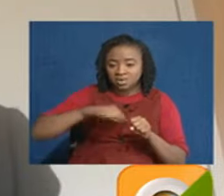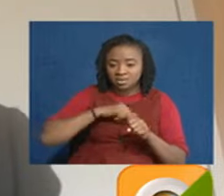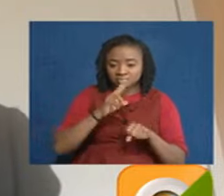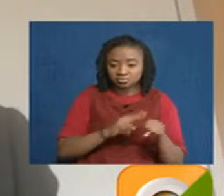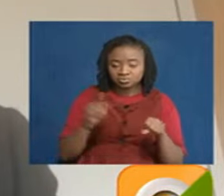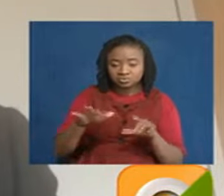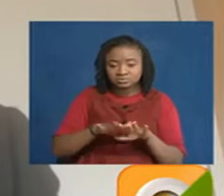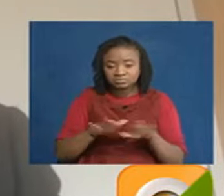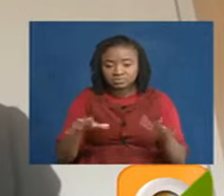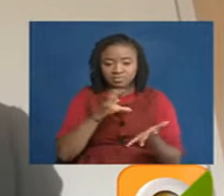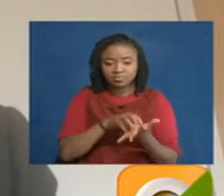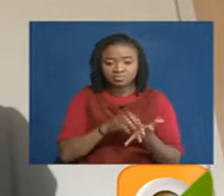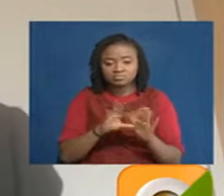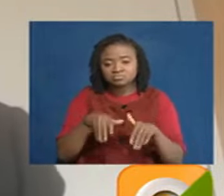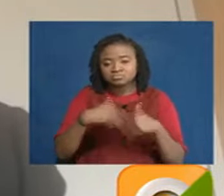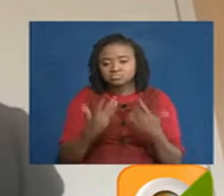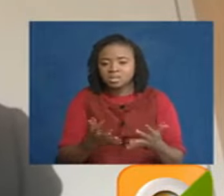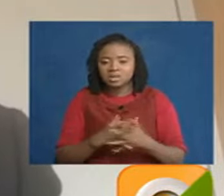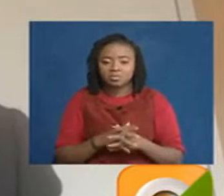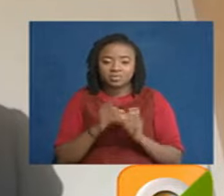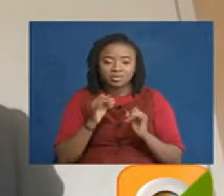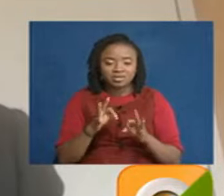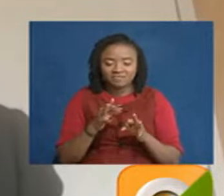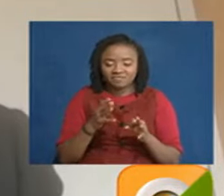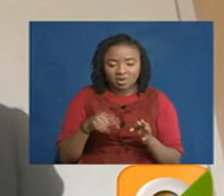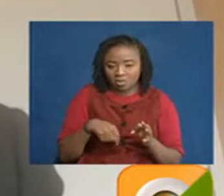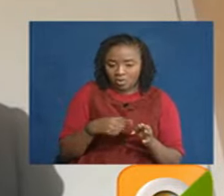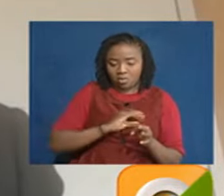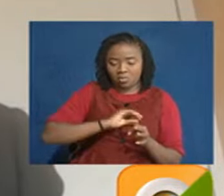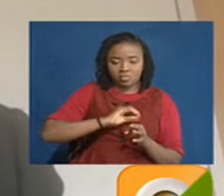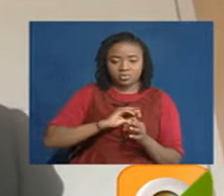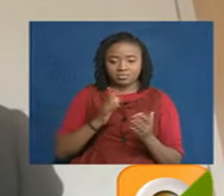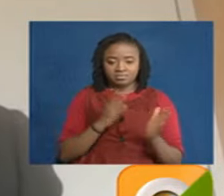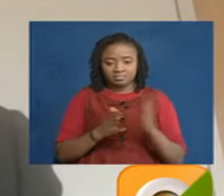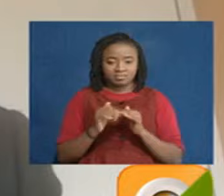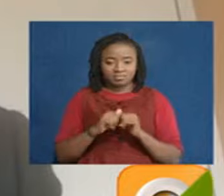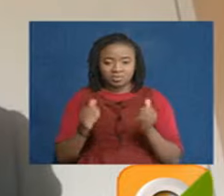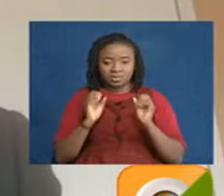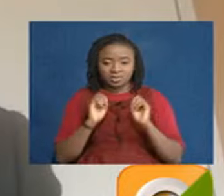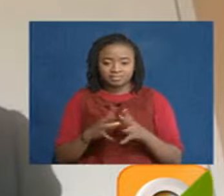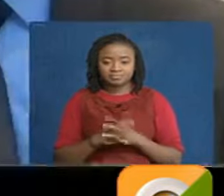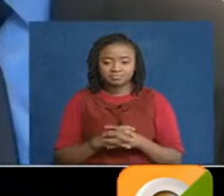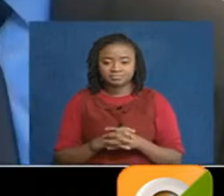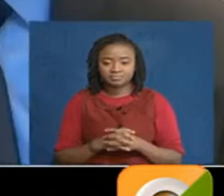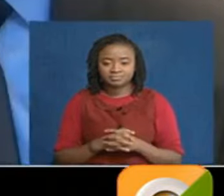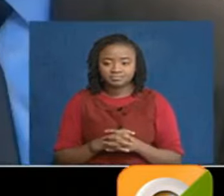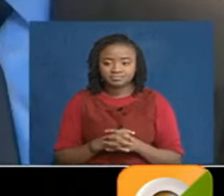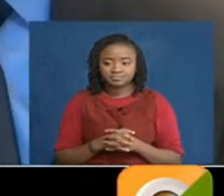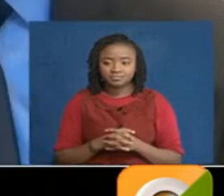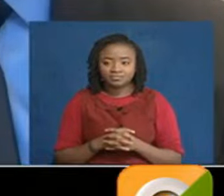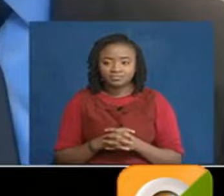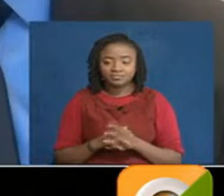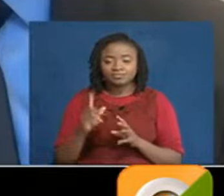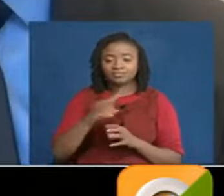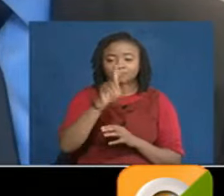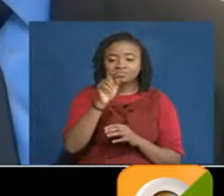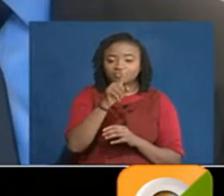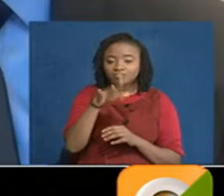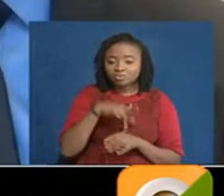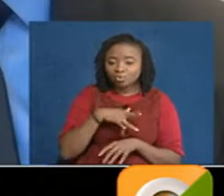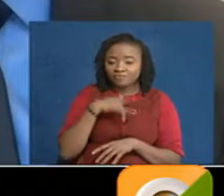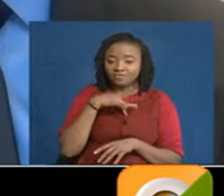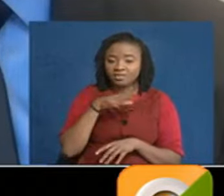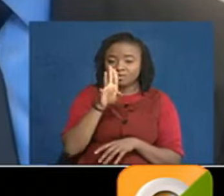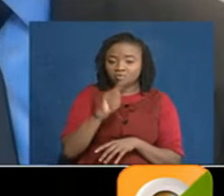cannot use the architecture we have now? All right. And just speaking generally, do you feel that the UN